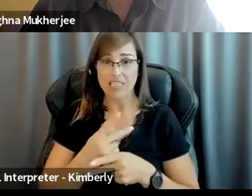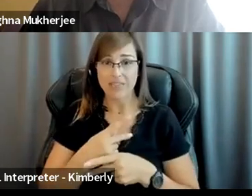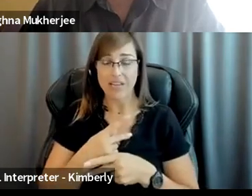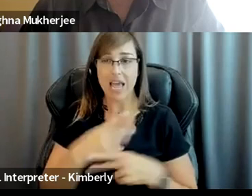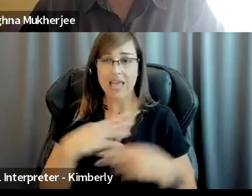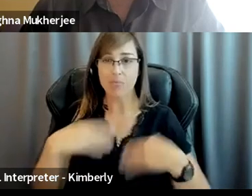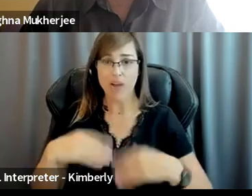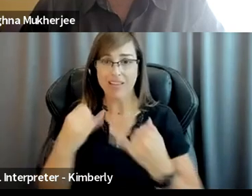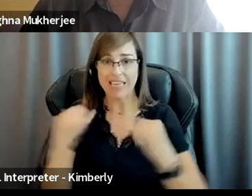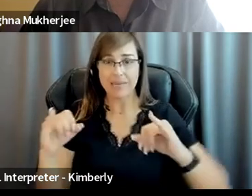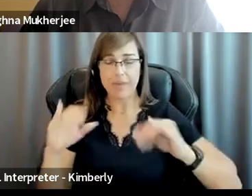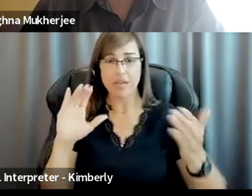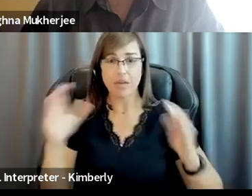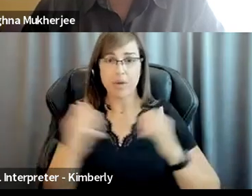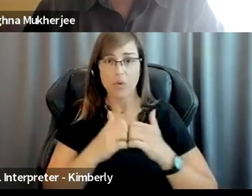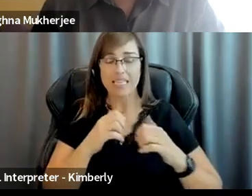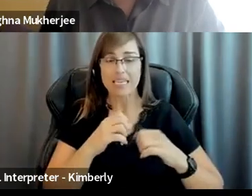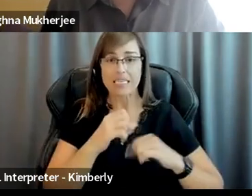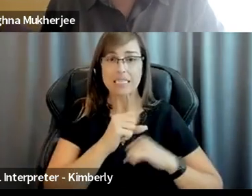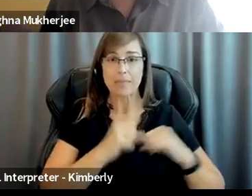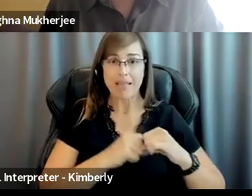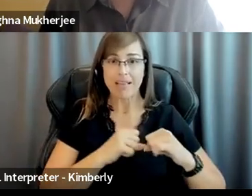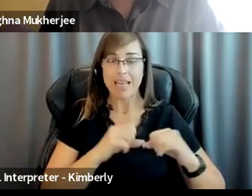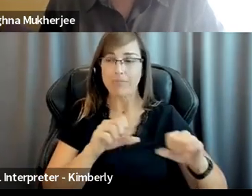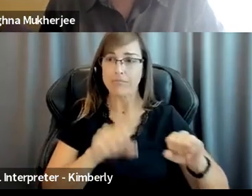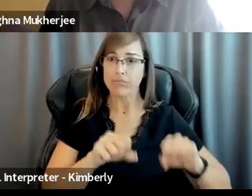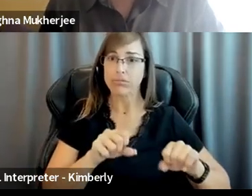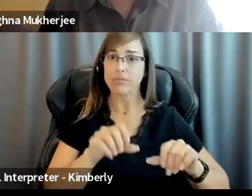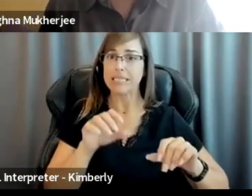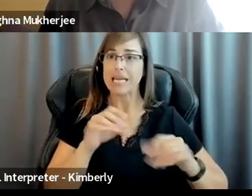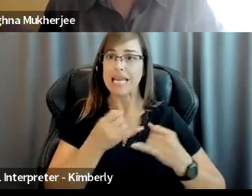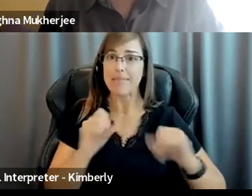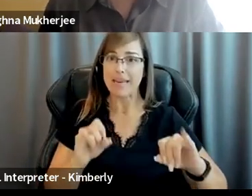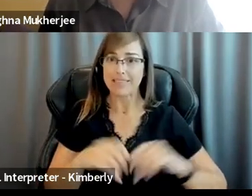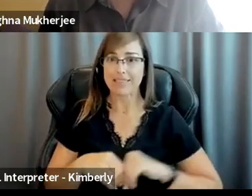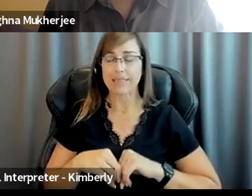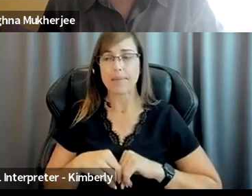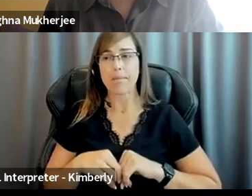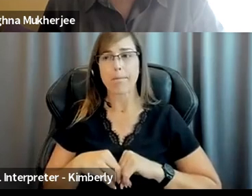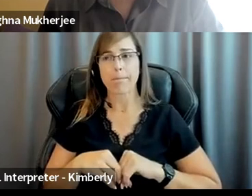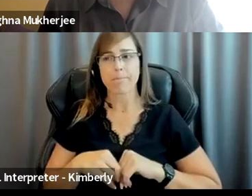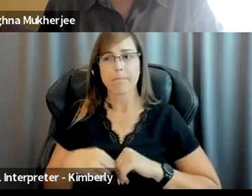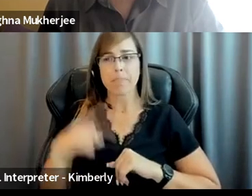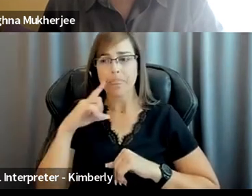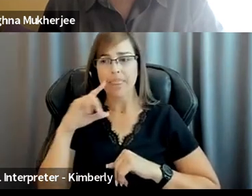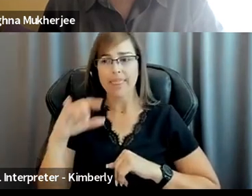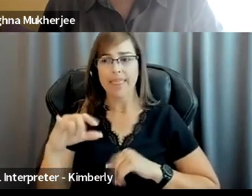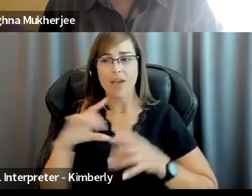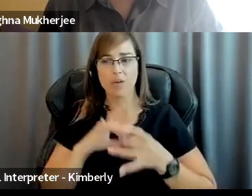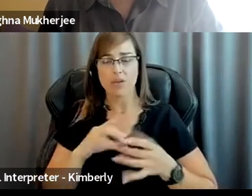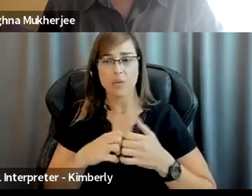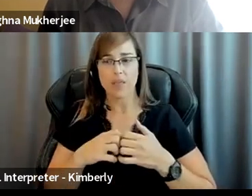bodily independence versus disability dependence. And I think that that also kind of goes with